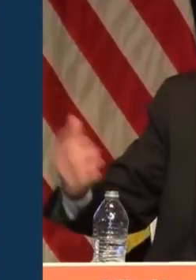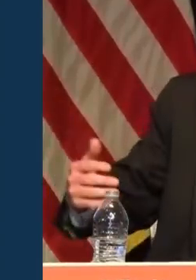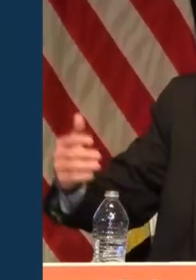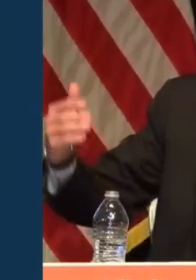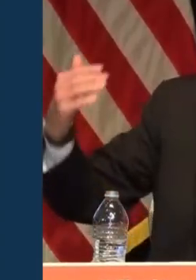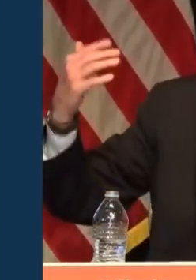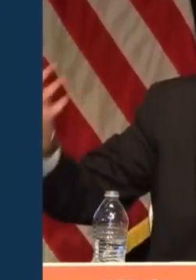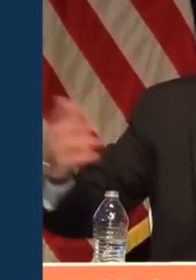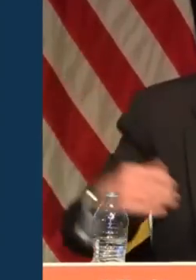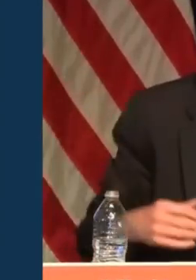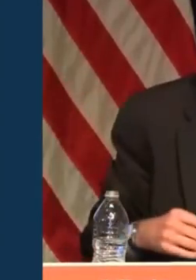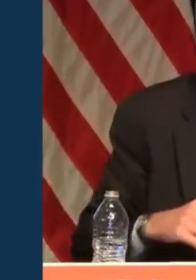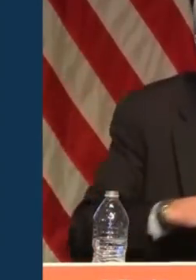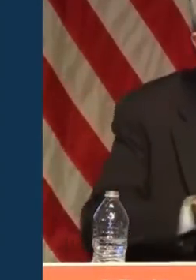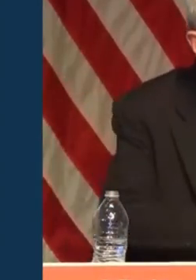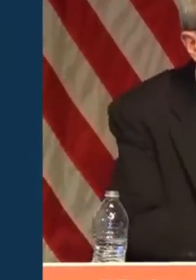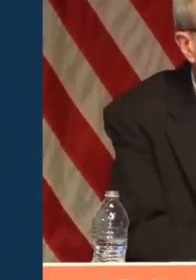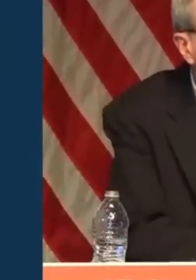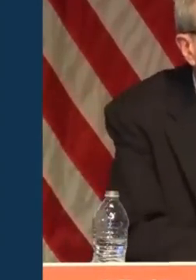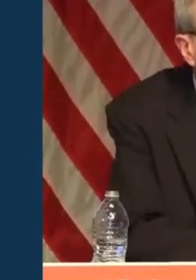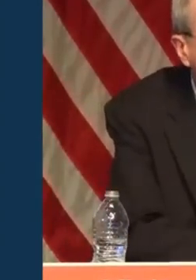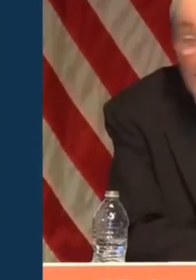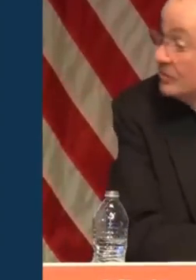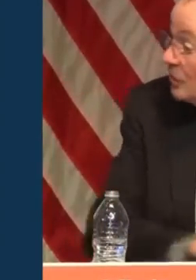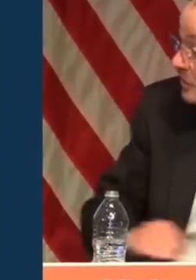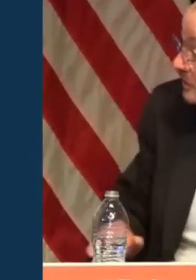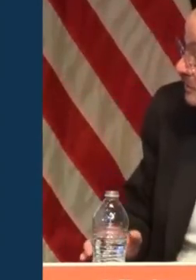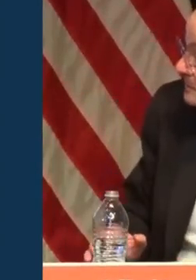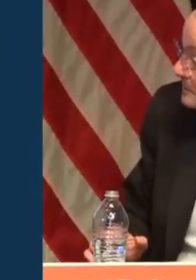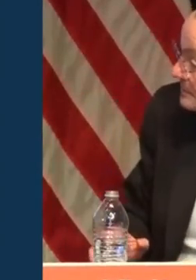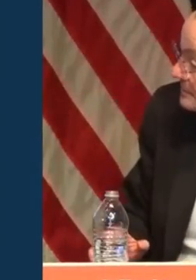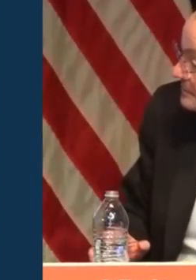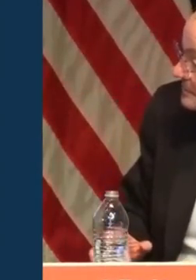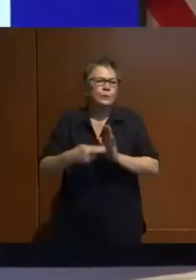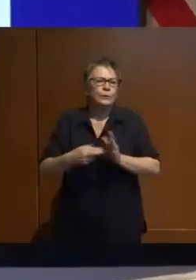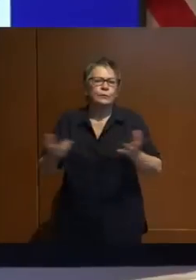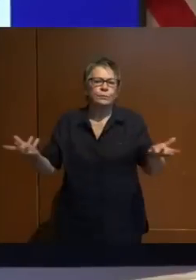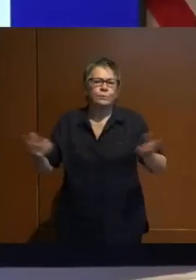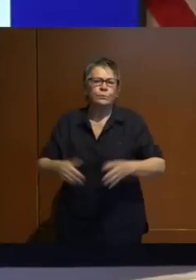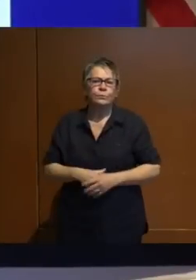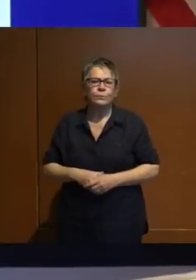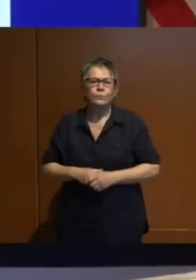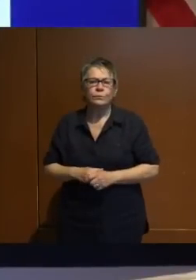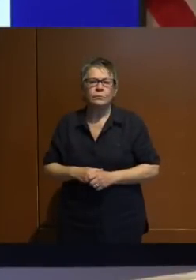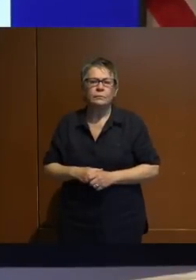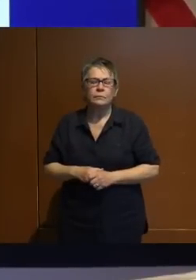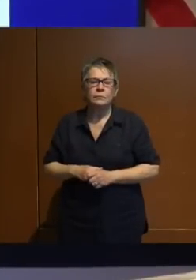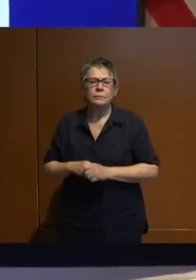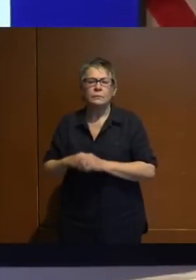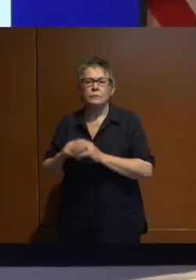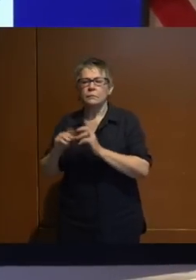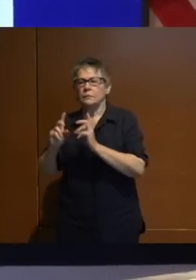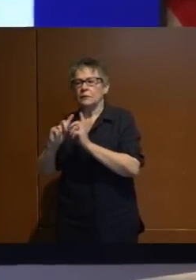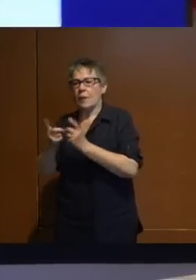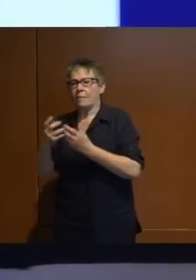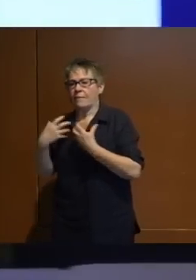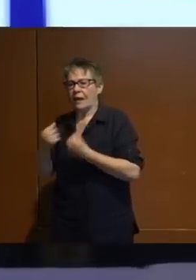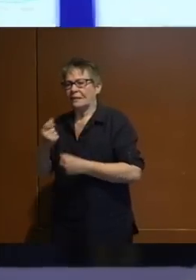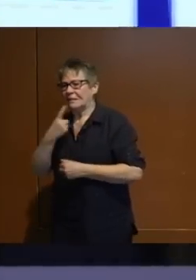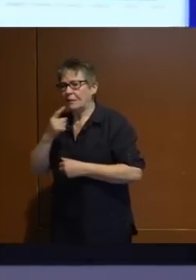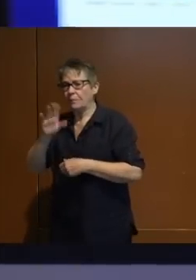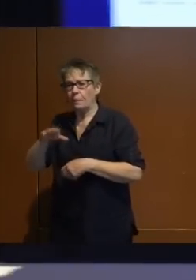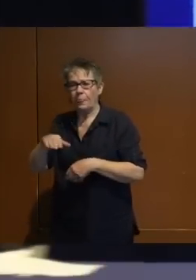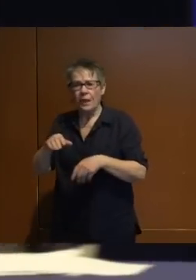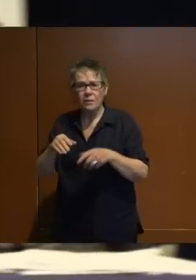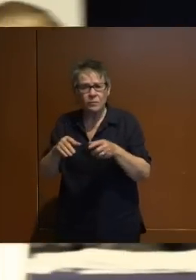is how you do it, and do it safely. So thank you. And they're also going to be on site. The docs will be available to